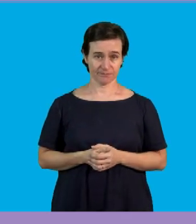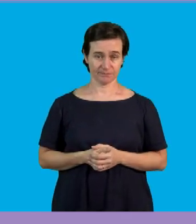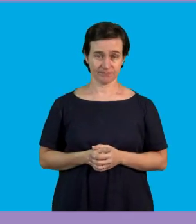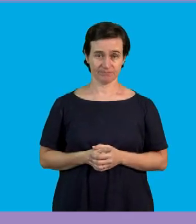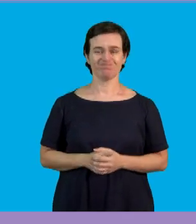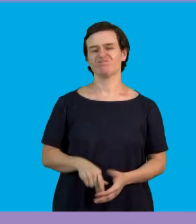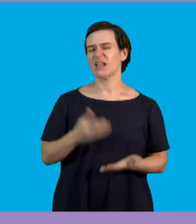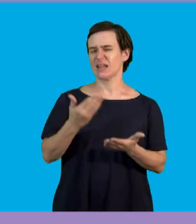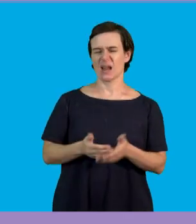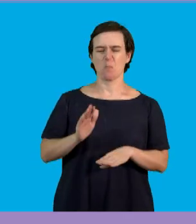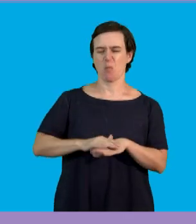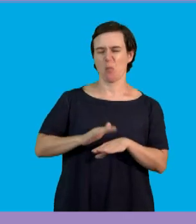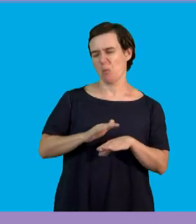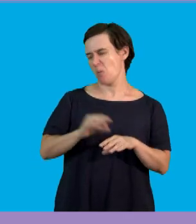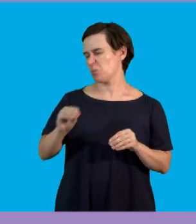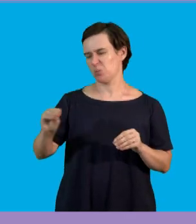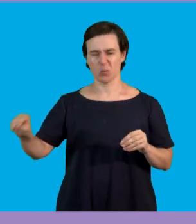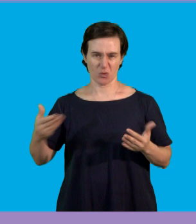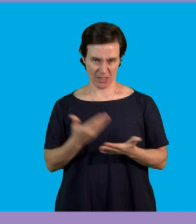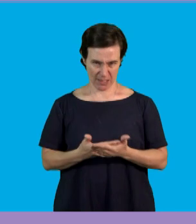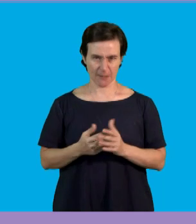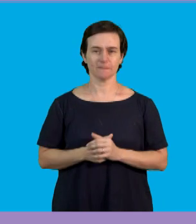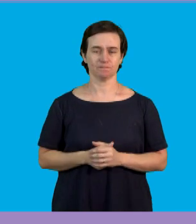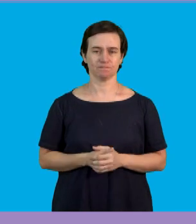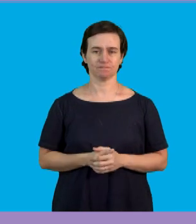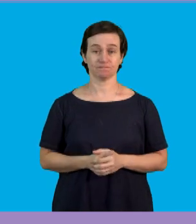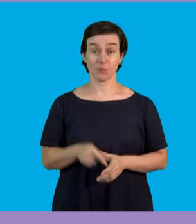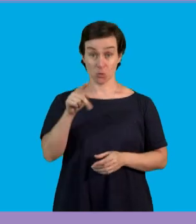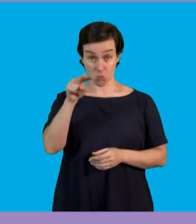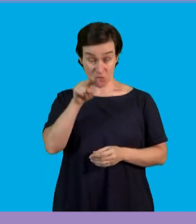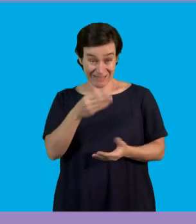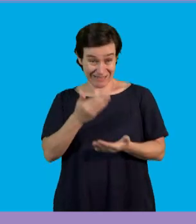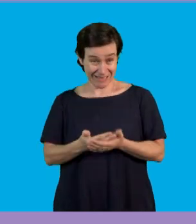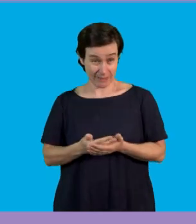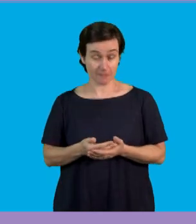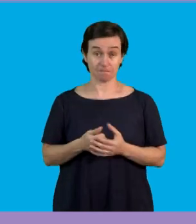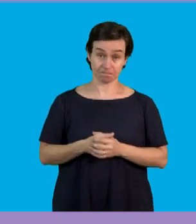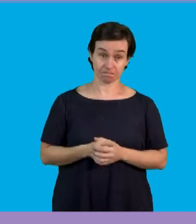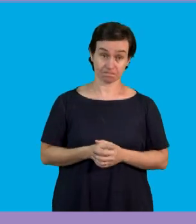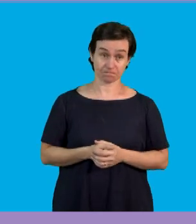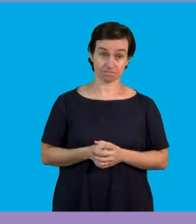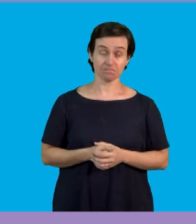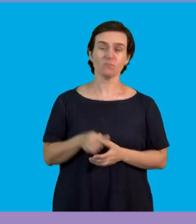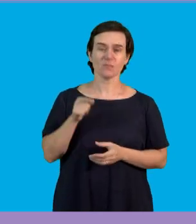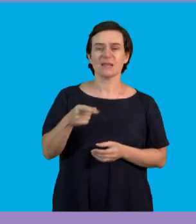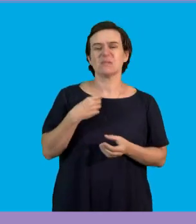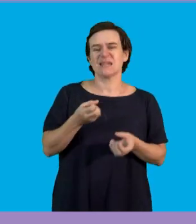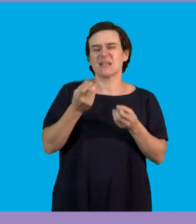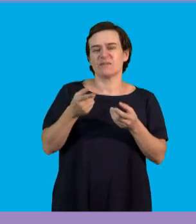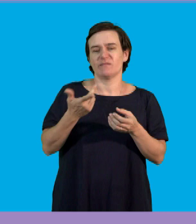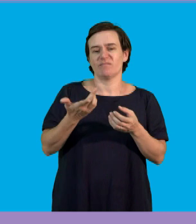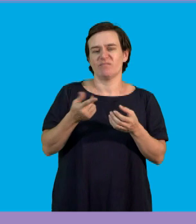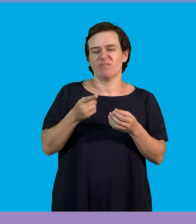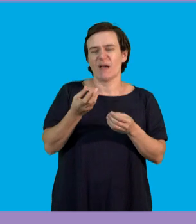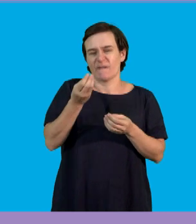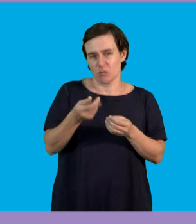course, we know that those numbers can continue indefinitely. So the ones that you can see there from 2 are the first few prime